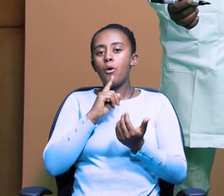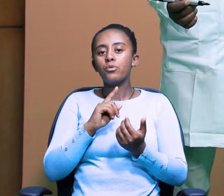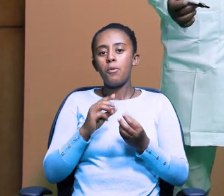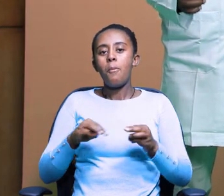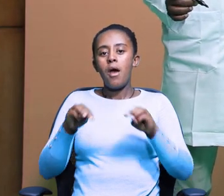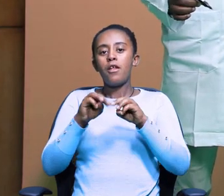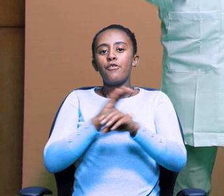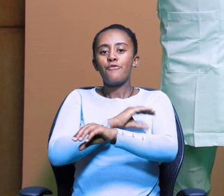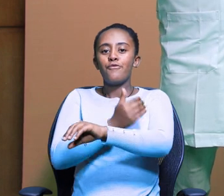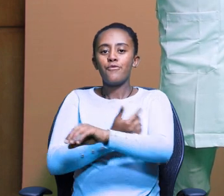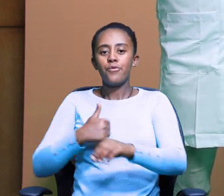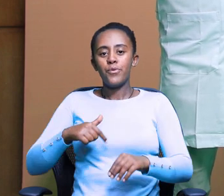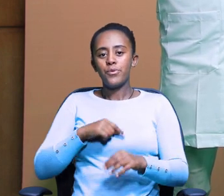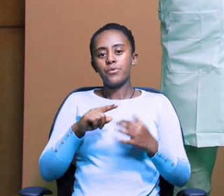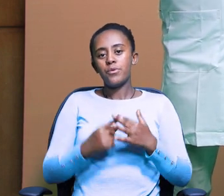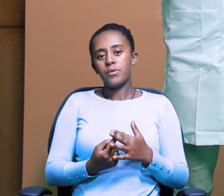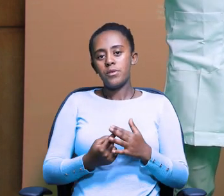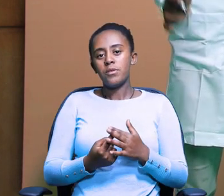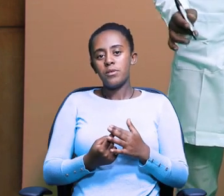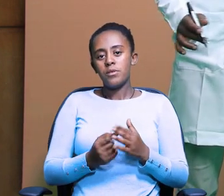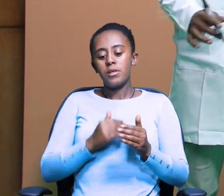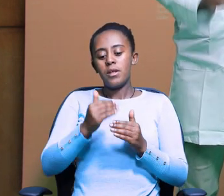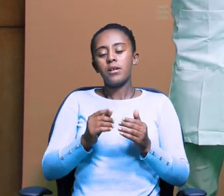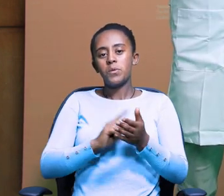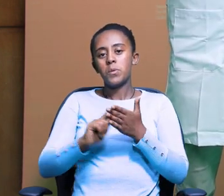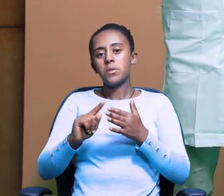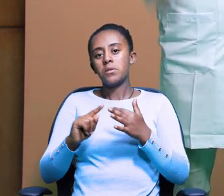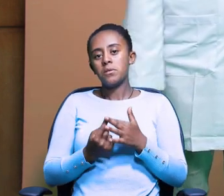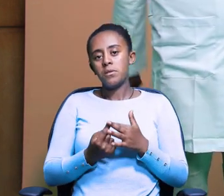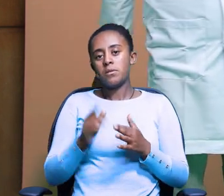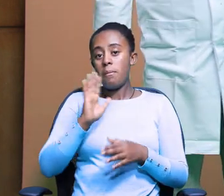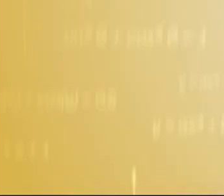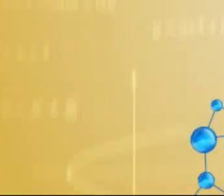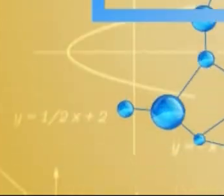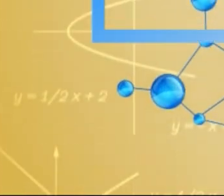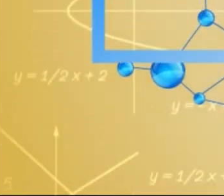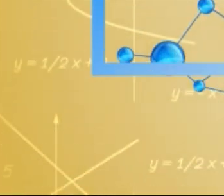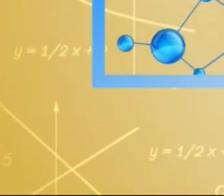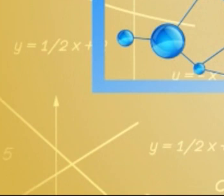force. We start this next week. Until then, bye, my student.